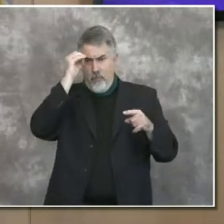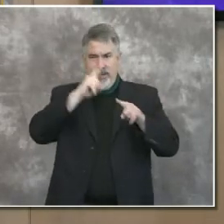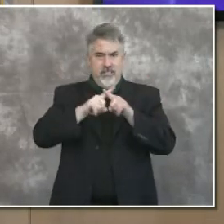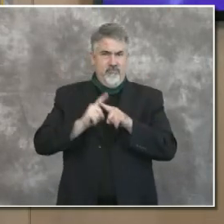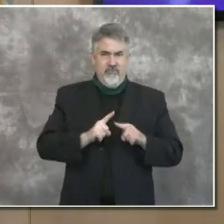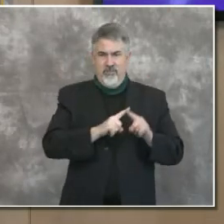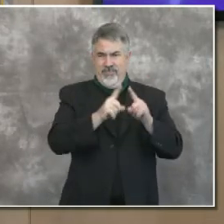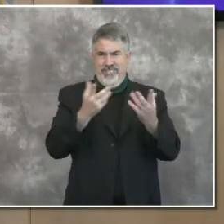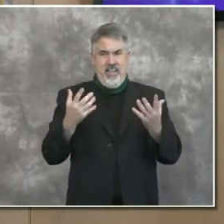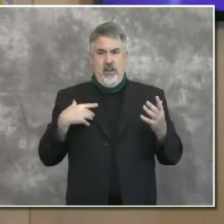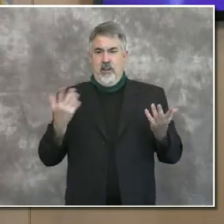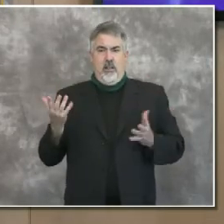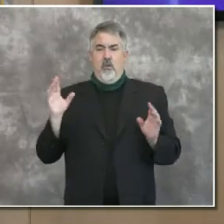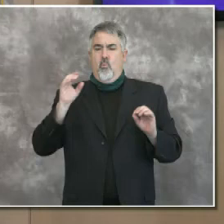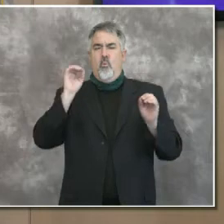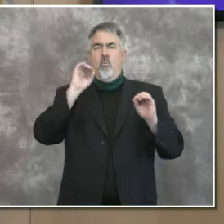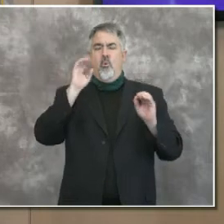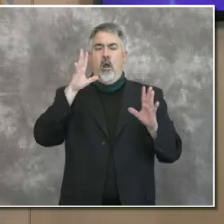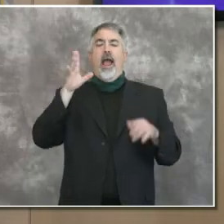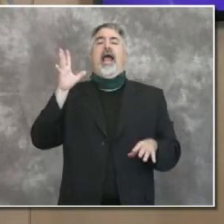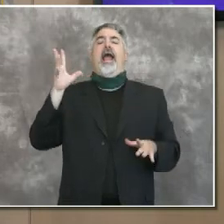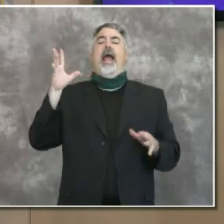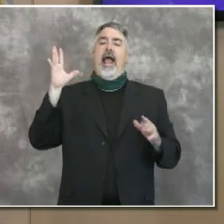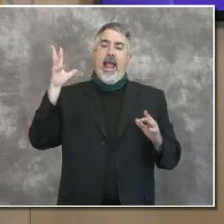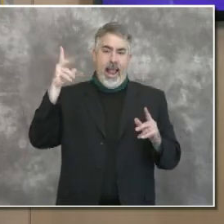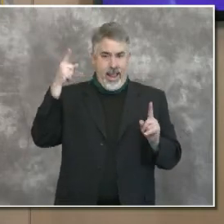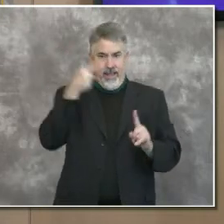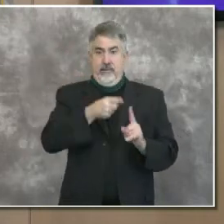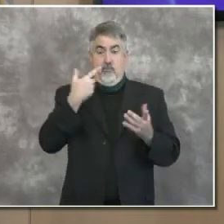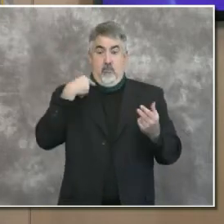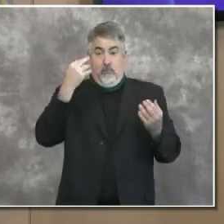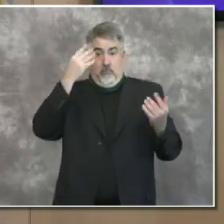and in the vacuum because all of this is so new.